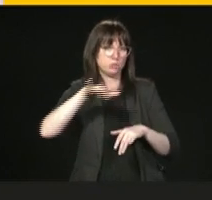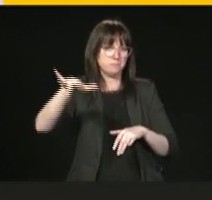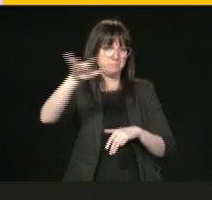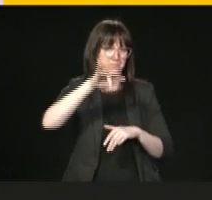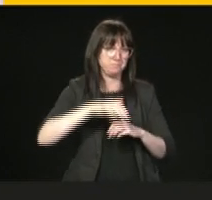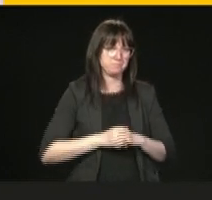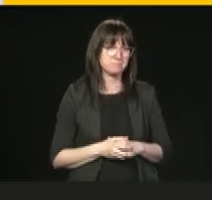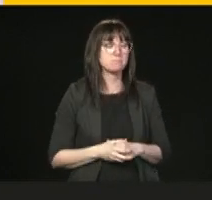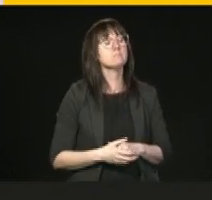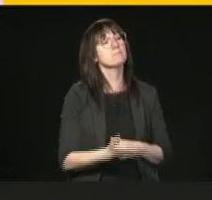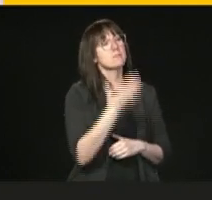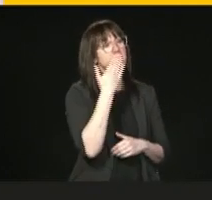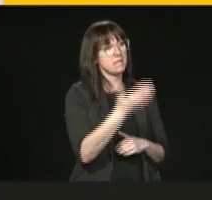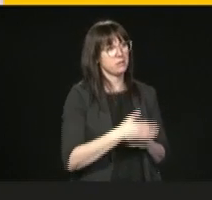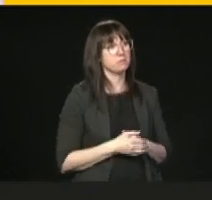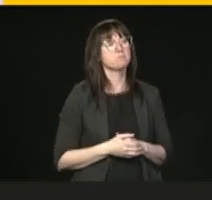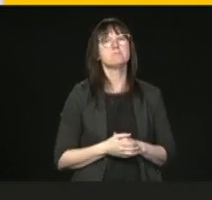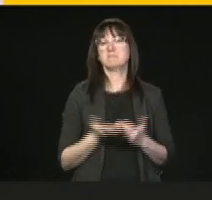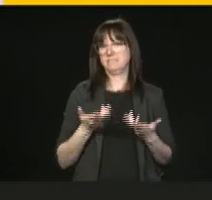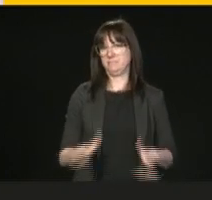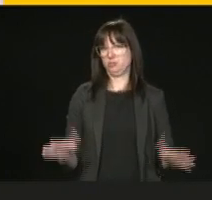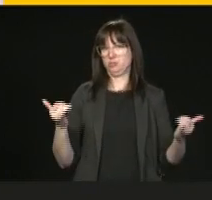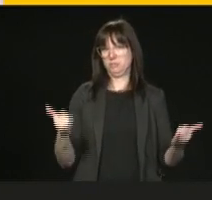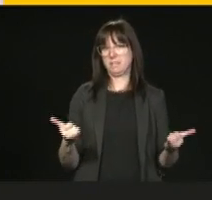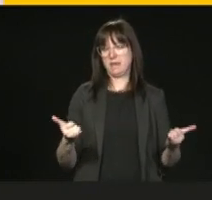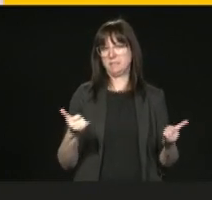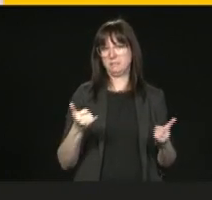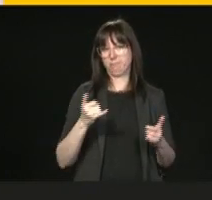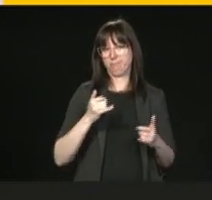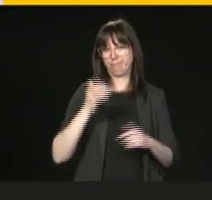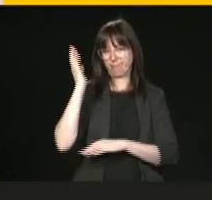à la conférence de presse d'aujourd'hui. Merci tout le monde.